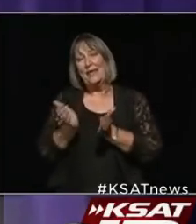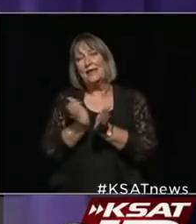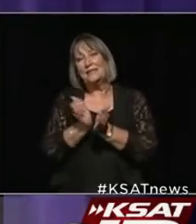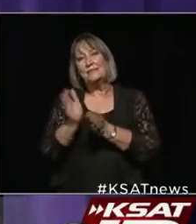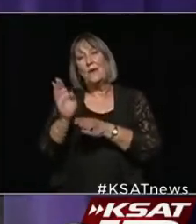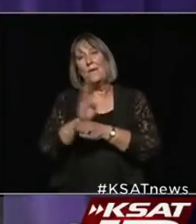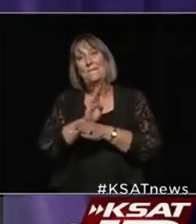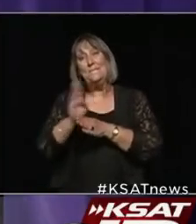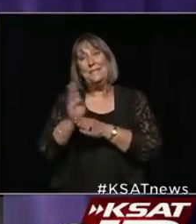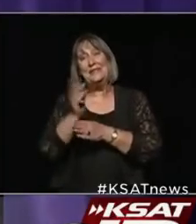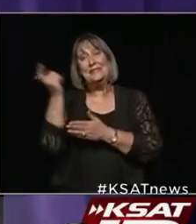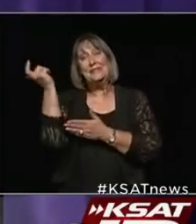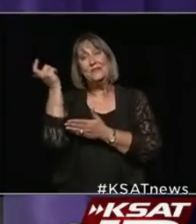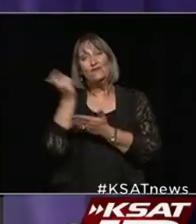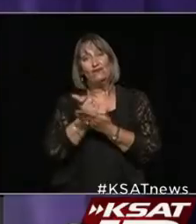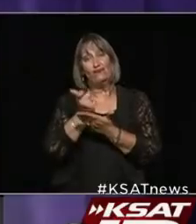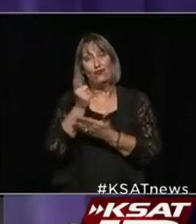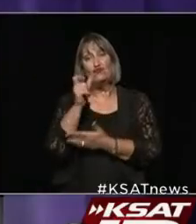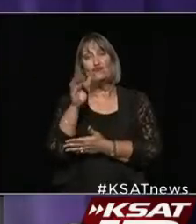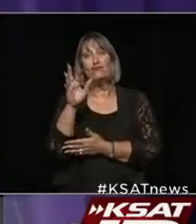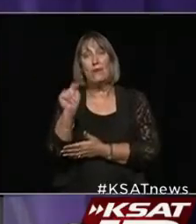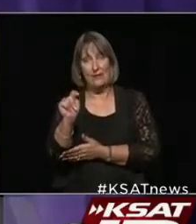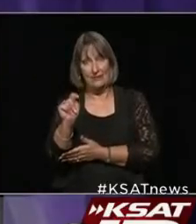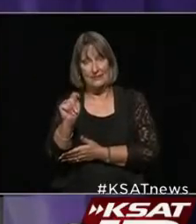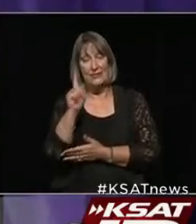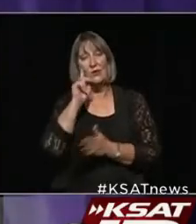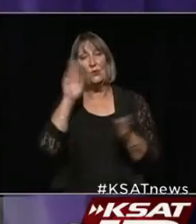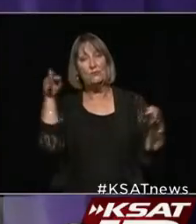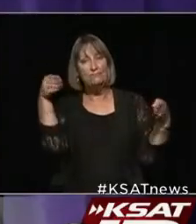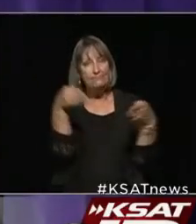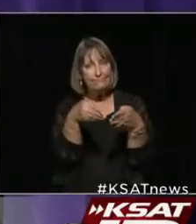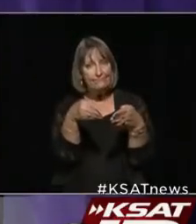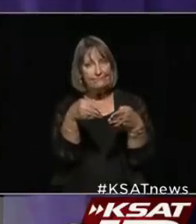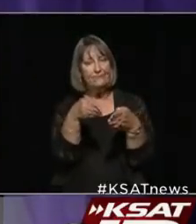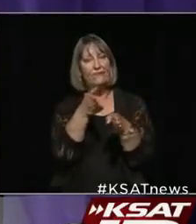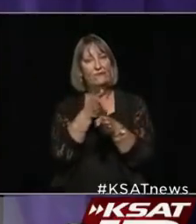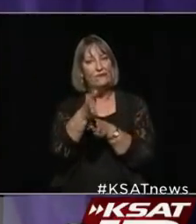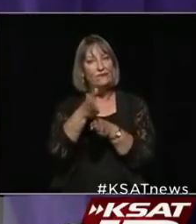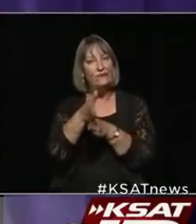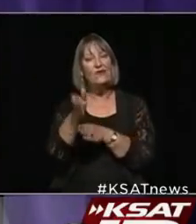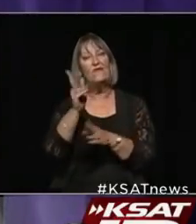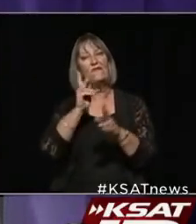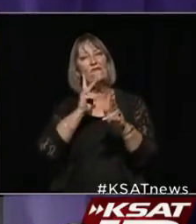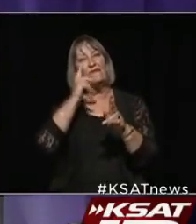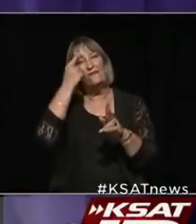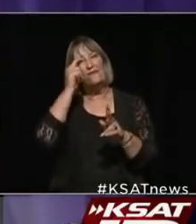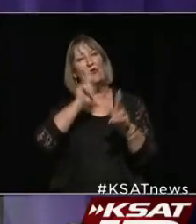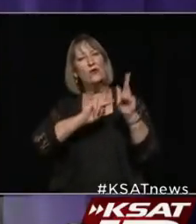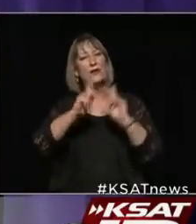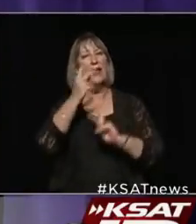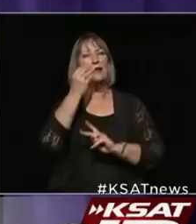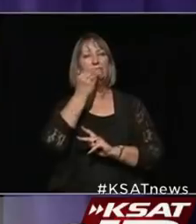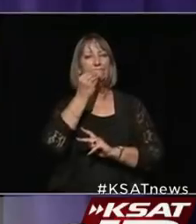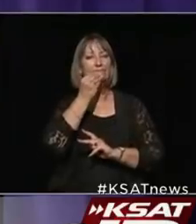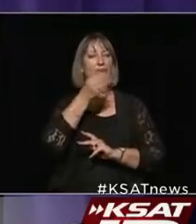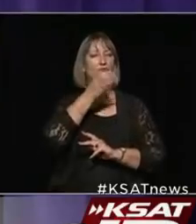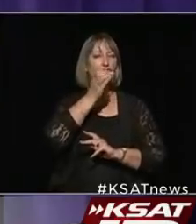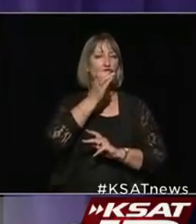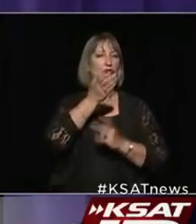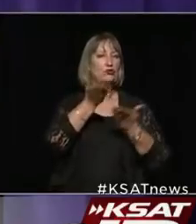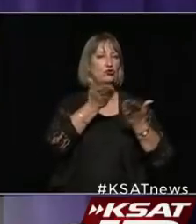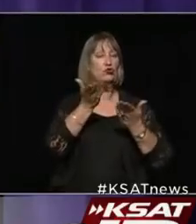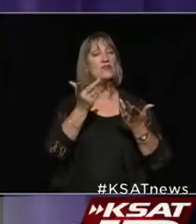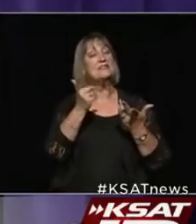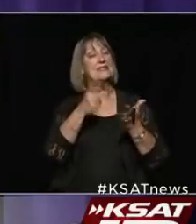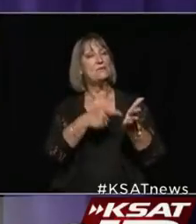specific, industry specific, for those who have been shut down, like those in our service industry over the past few months. They were mandated to shut